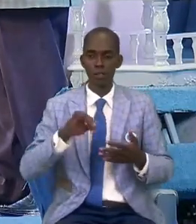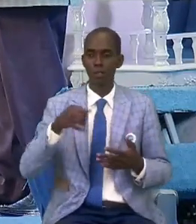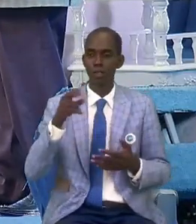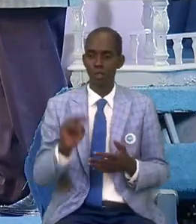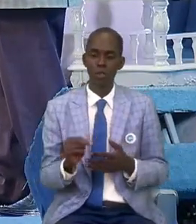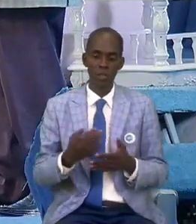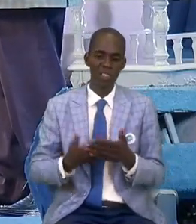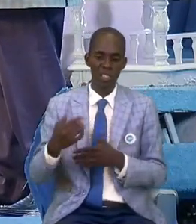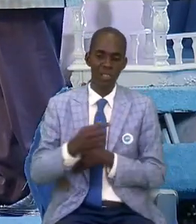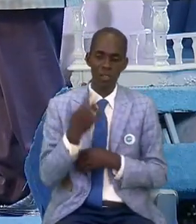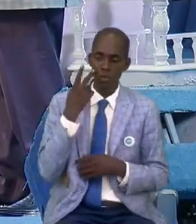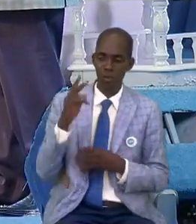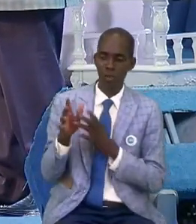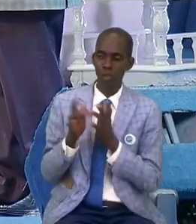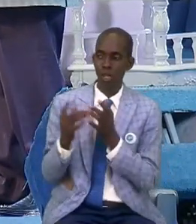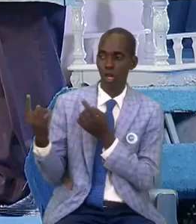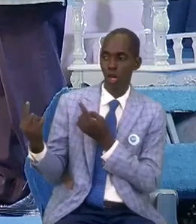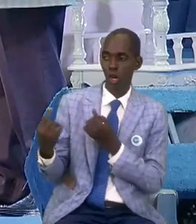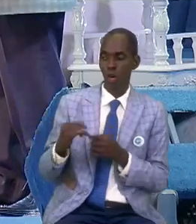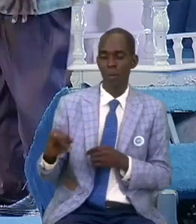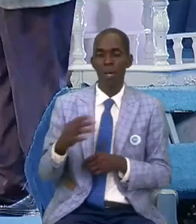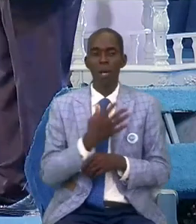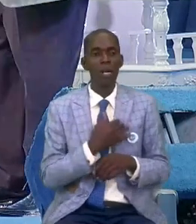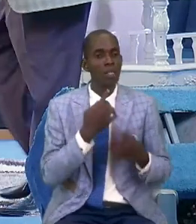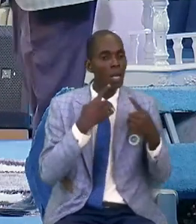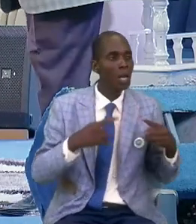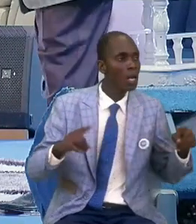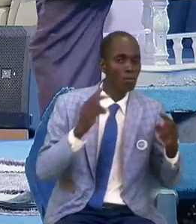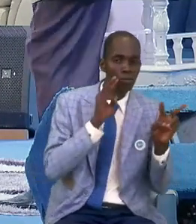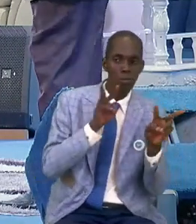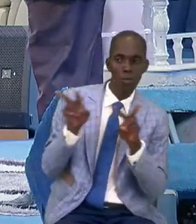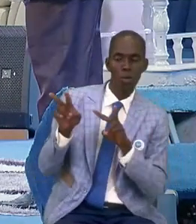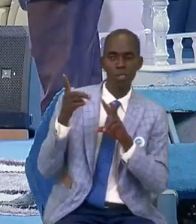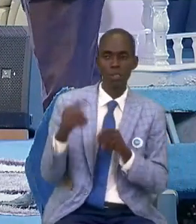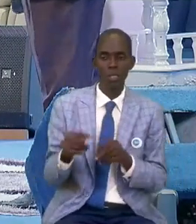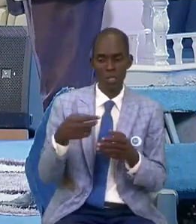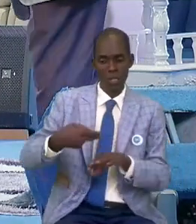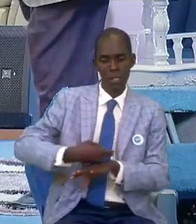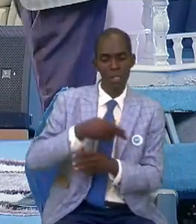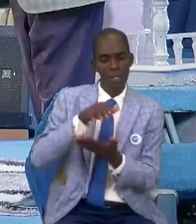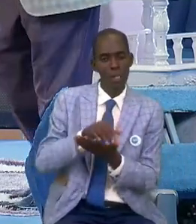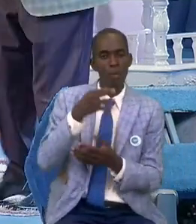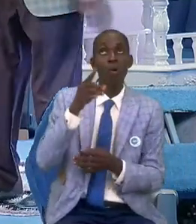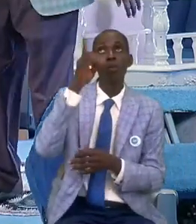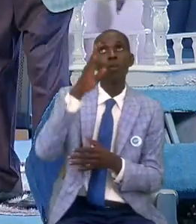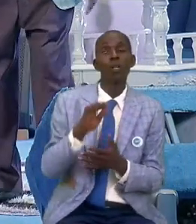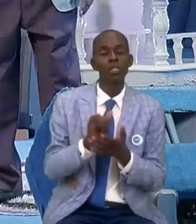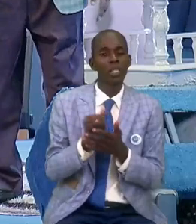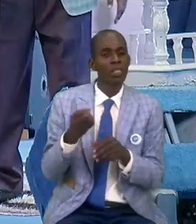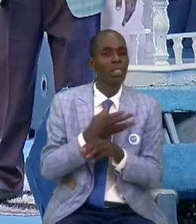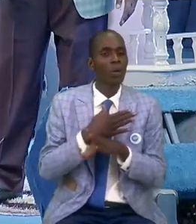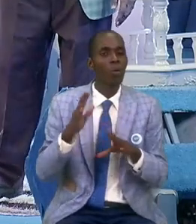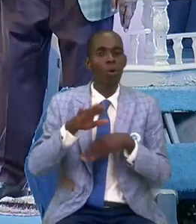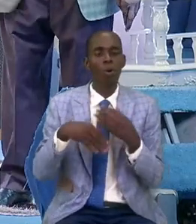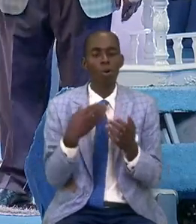Lamb of God that taketh away all the sins of the world. The same thing he did for the children of Israel, signs